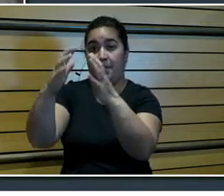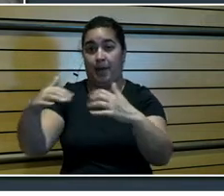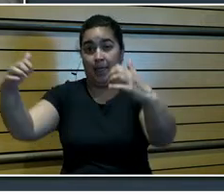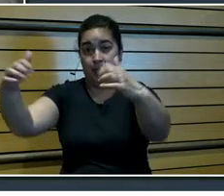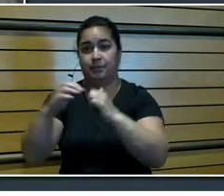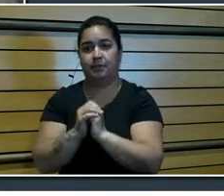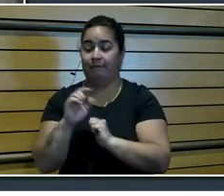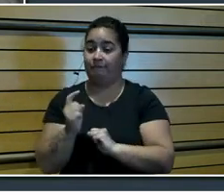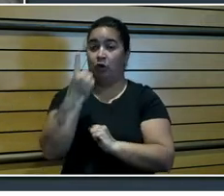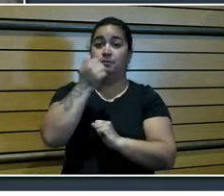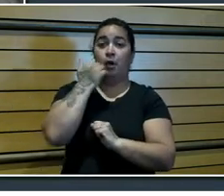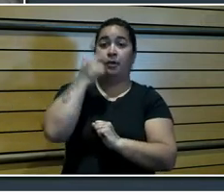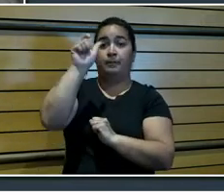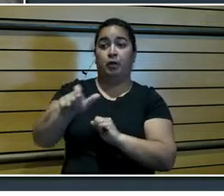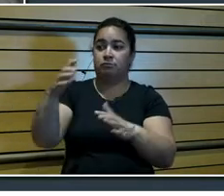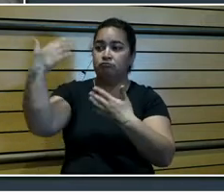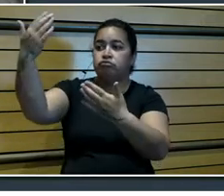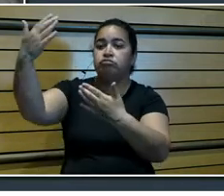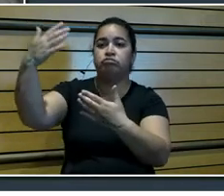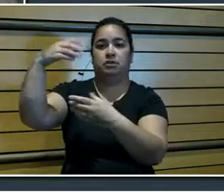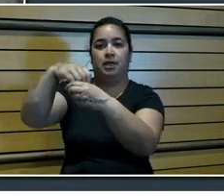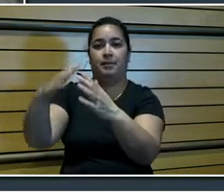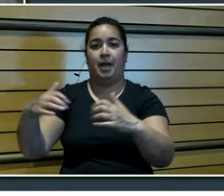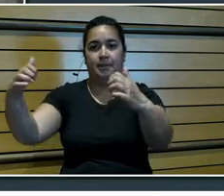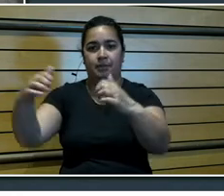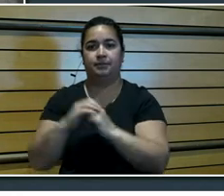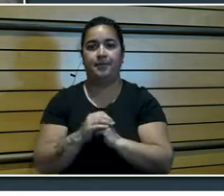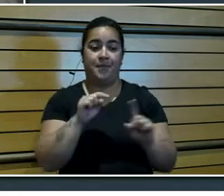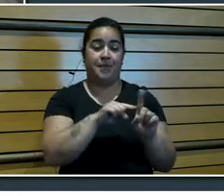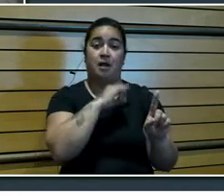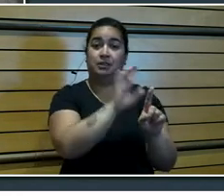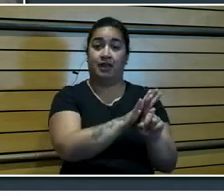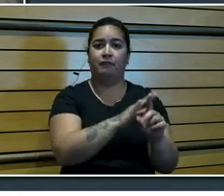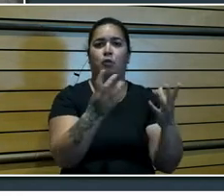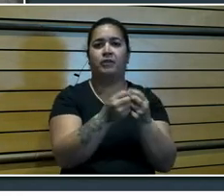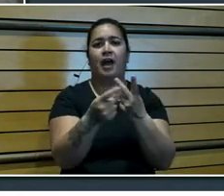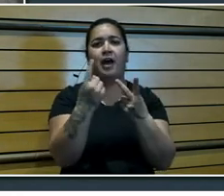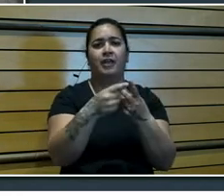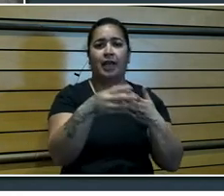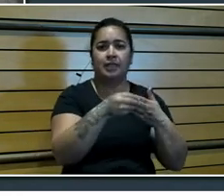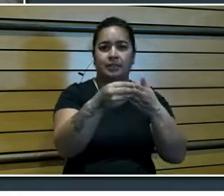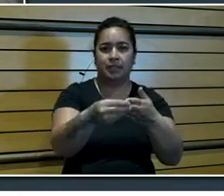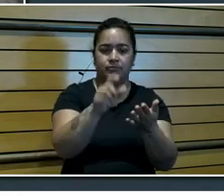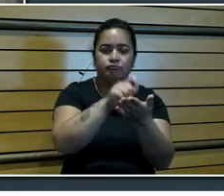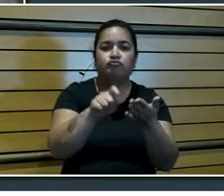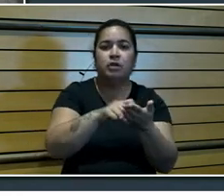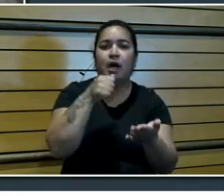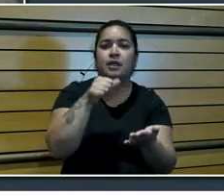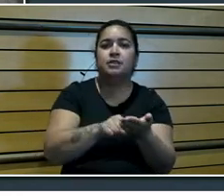Māori to speak in Parliament. Tāriha, along with other Ahuriri rangatira, wrote a letter to Donald